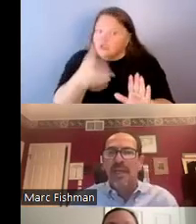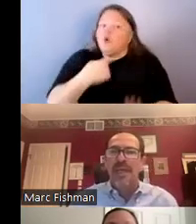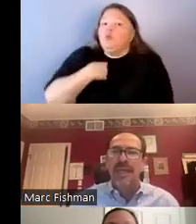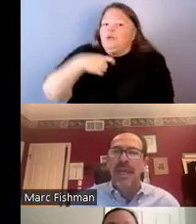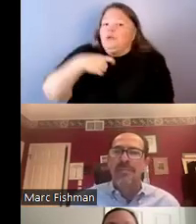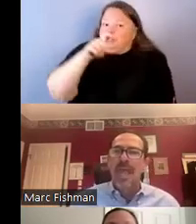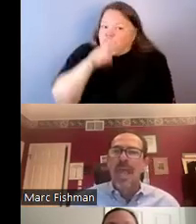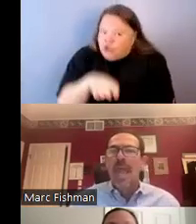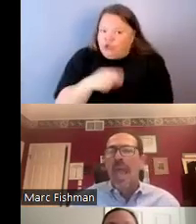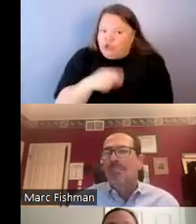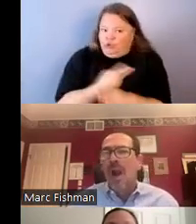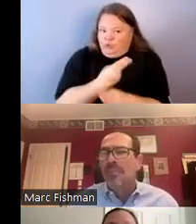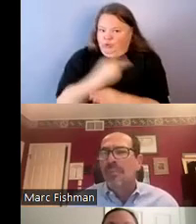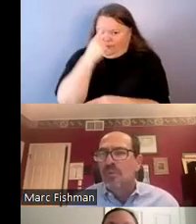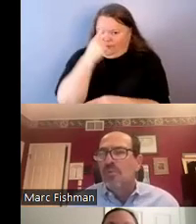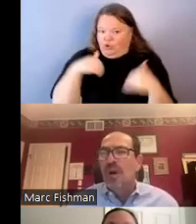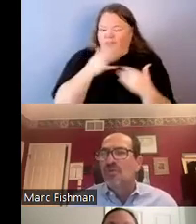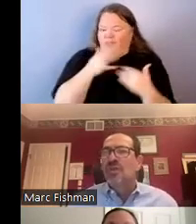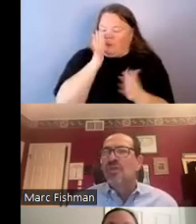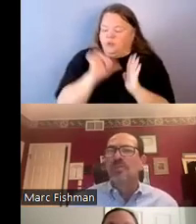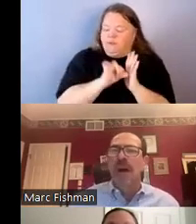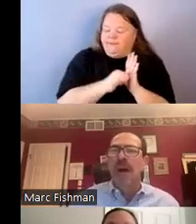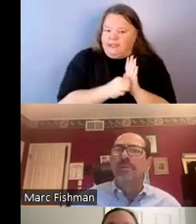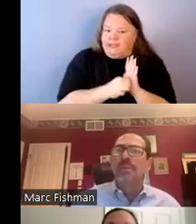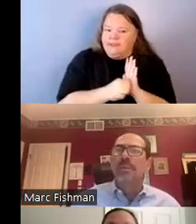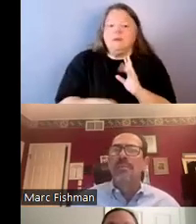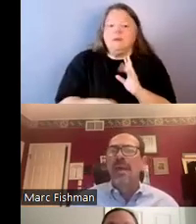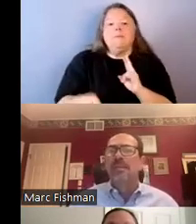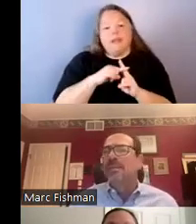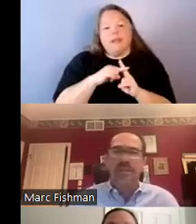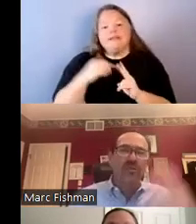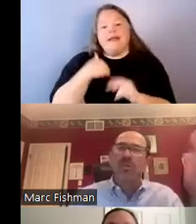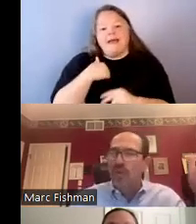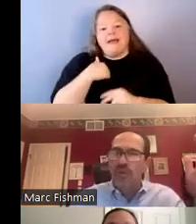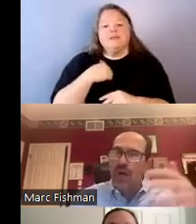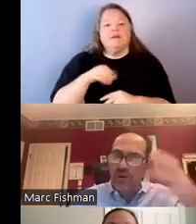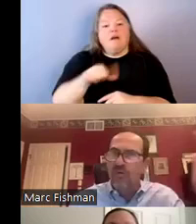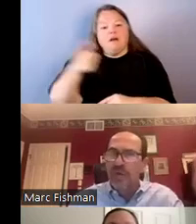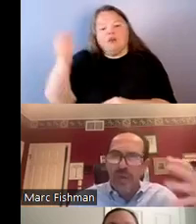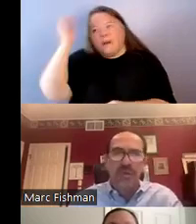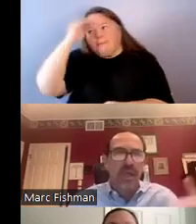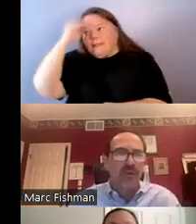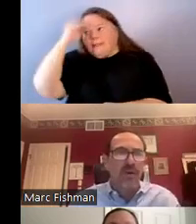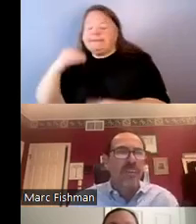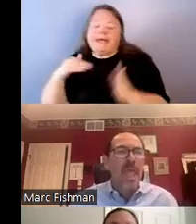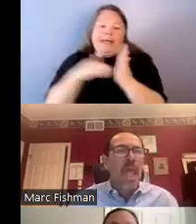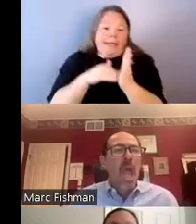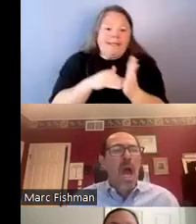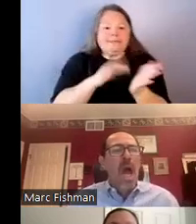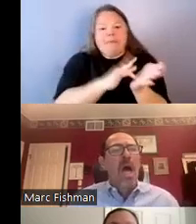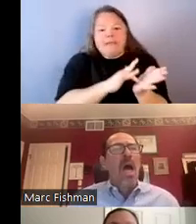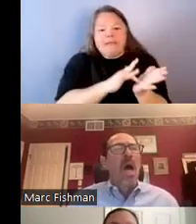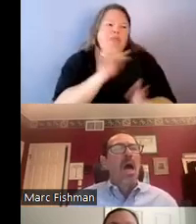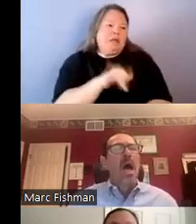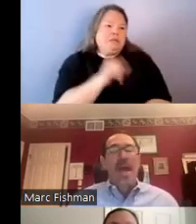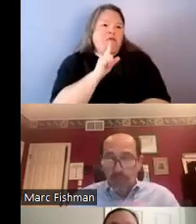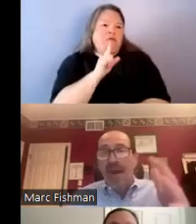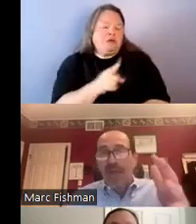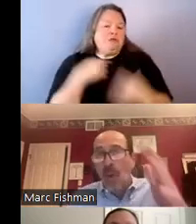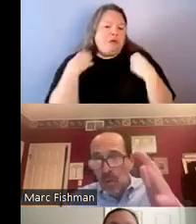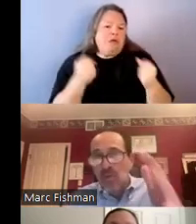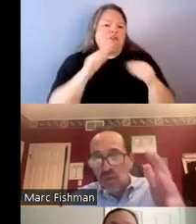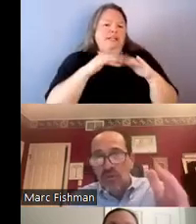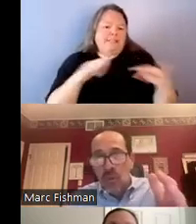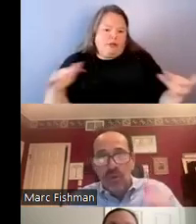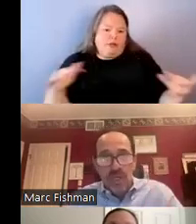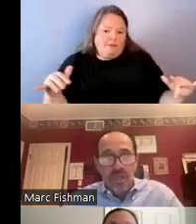that again and again, and problems with prejudice about the medicines. Is it real recovery, et cetera? And by